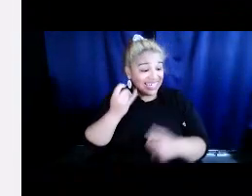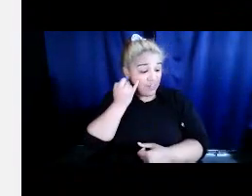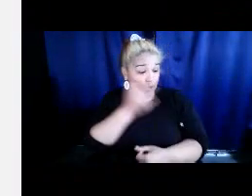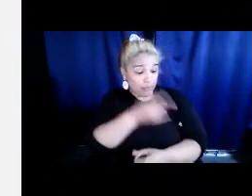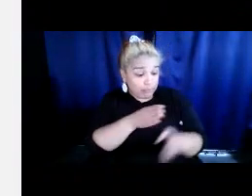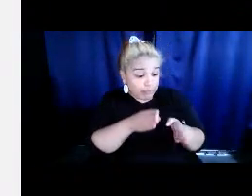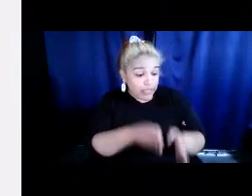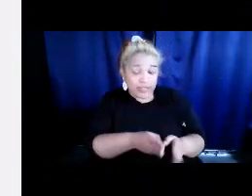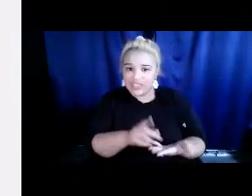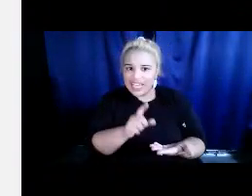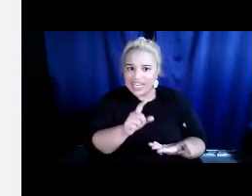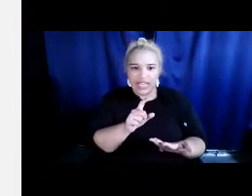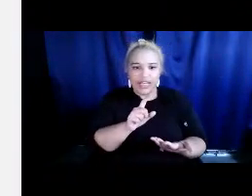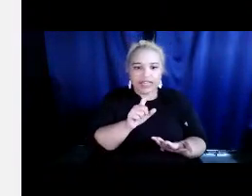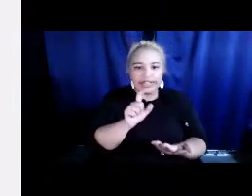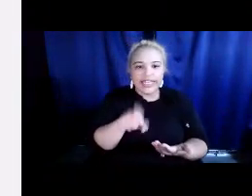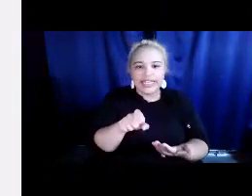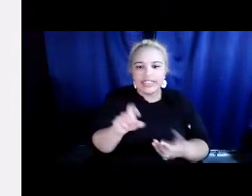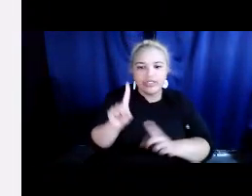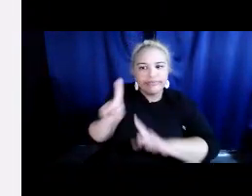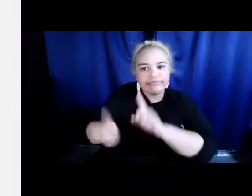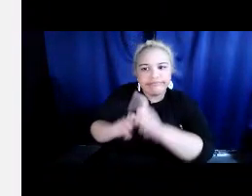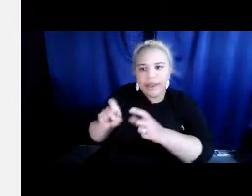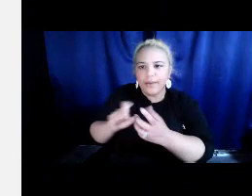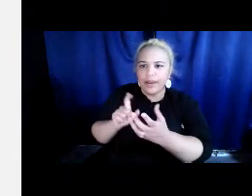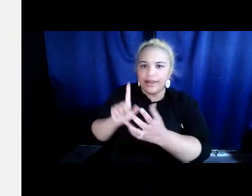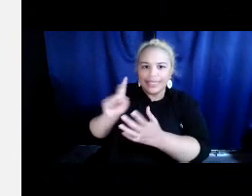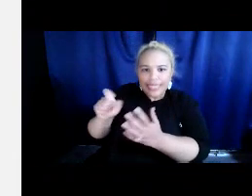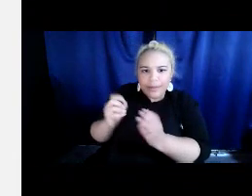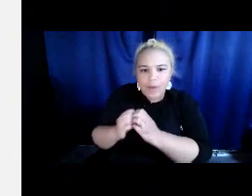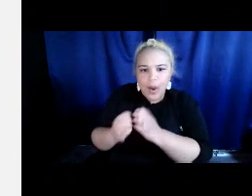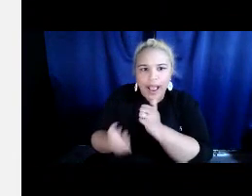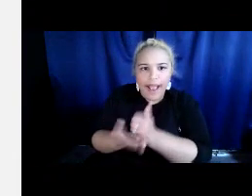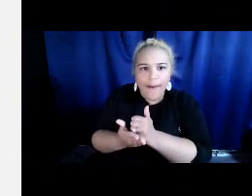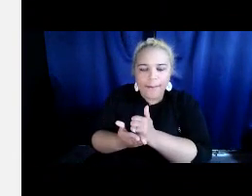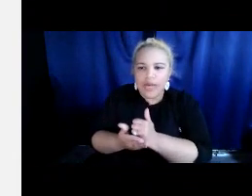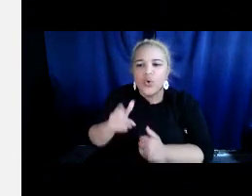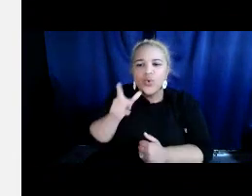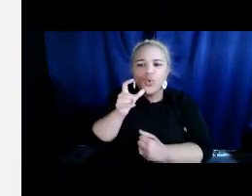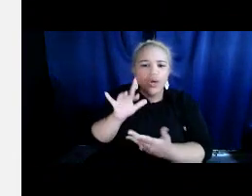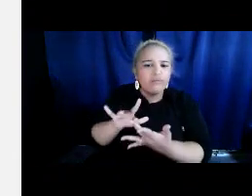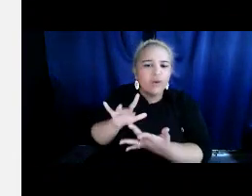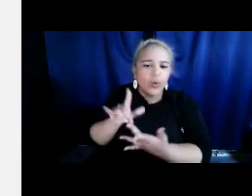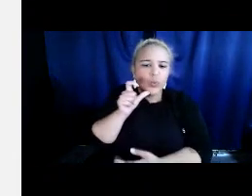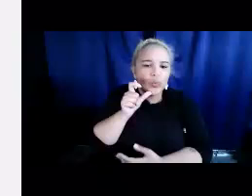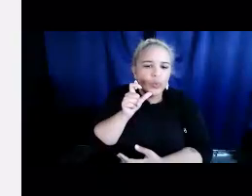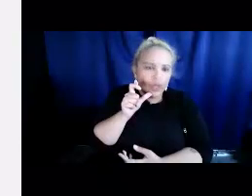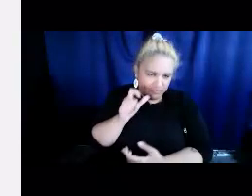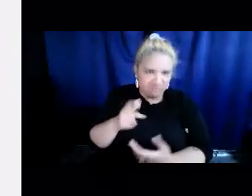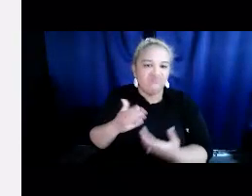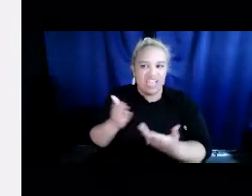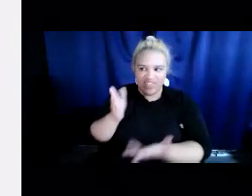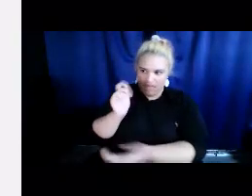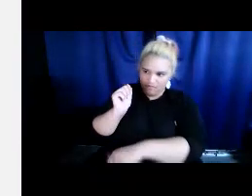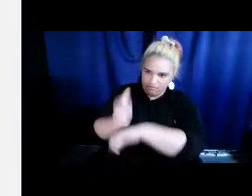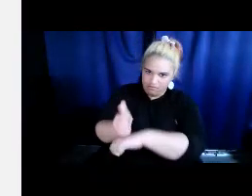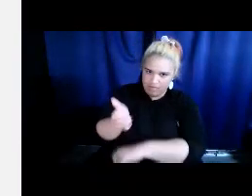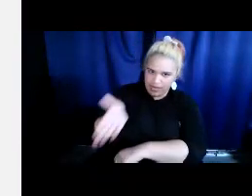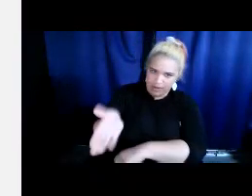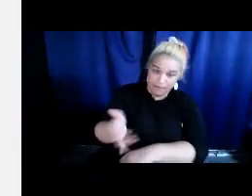during onboarding, ongoing training, and on company web pages or newsletters. In